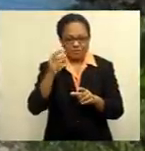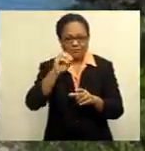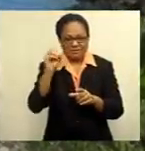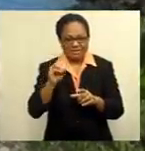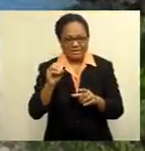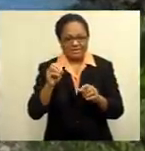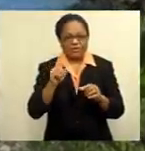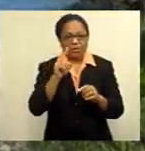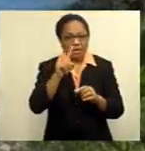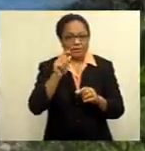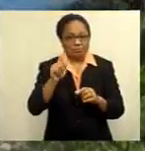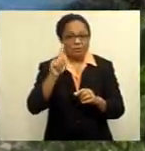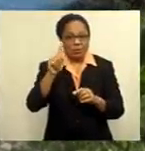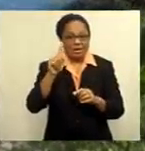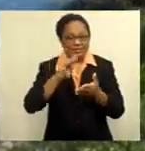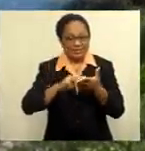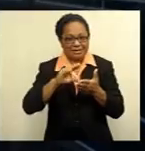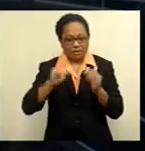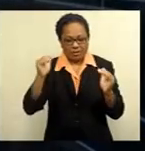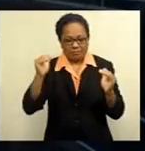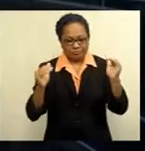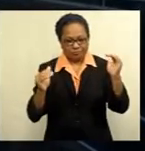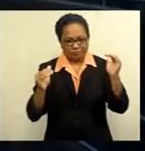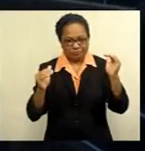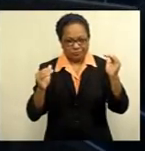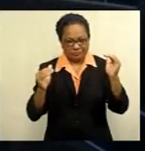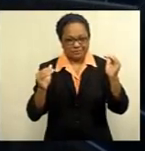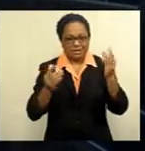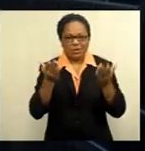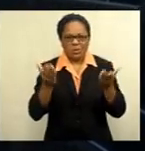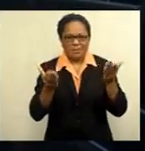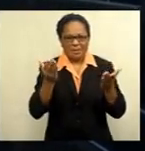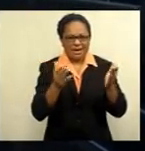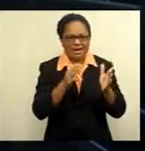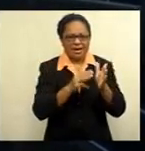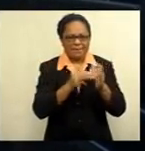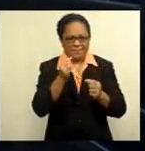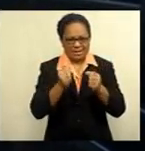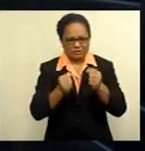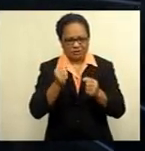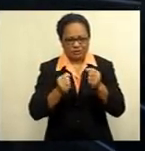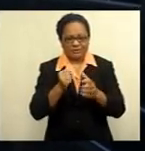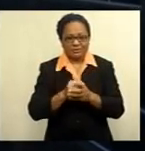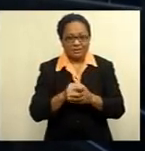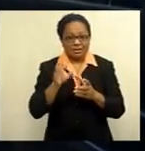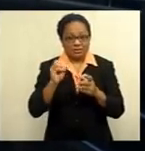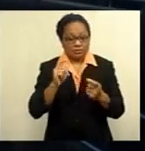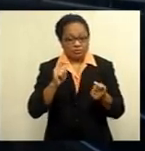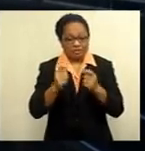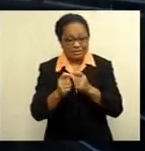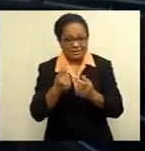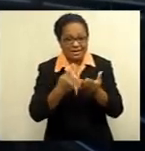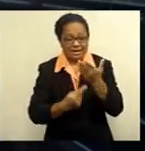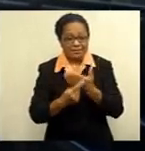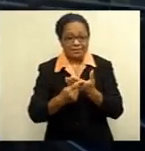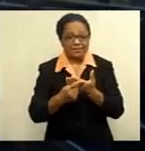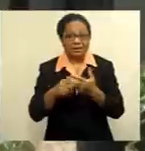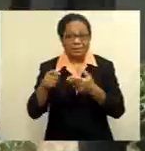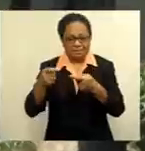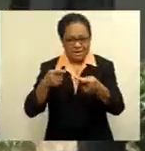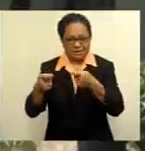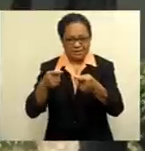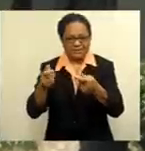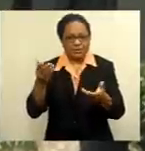$1.1 million lower than the amount recorded for the March quarter of 2021. Changes were seen in the major markets compared to the